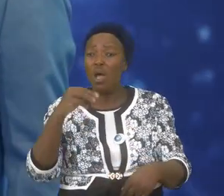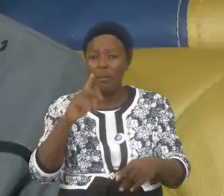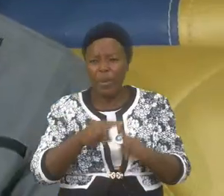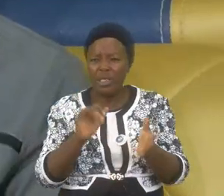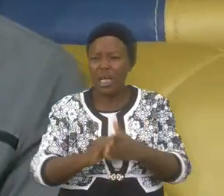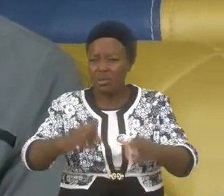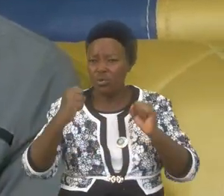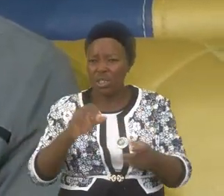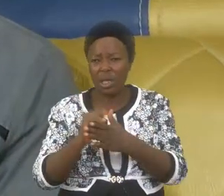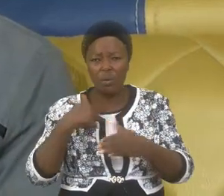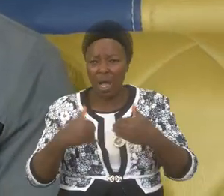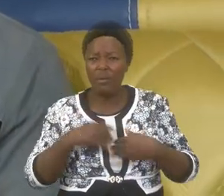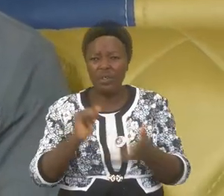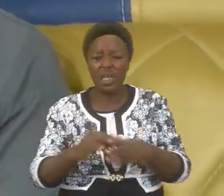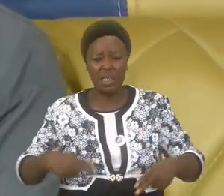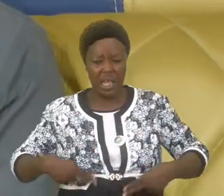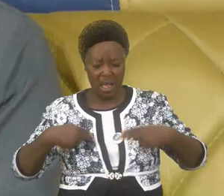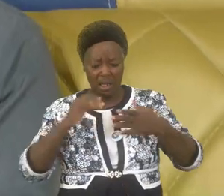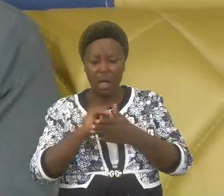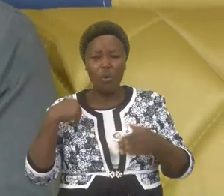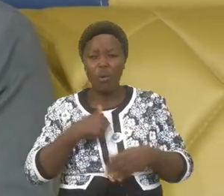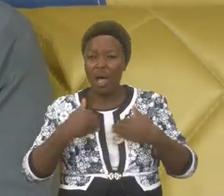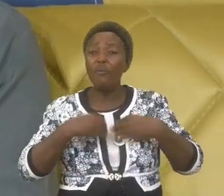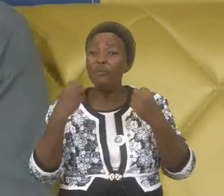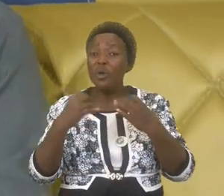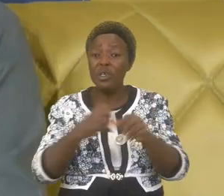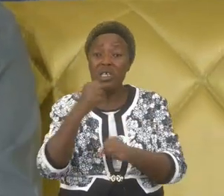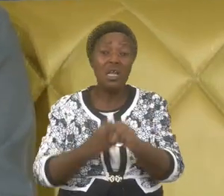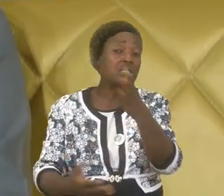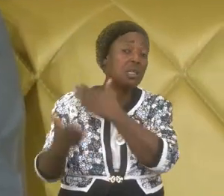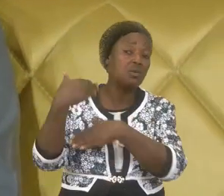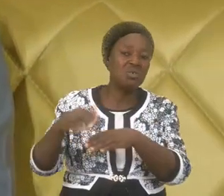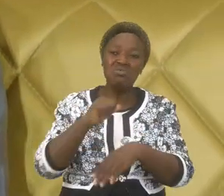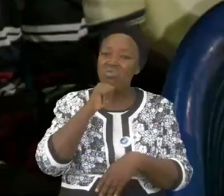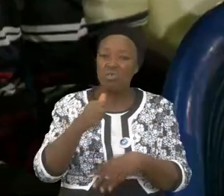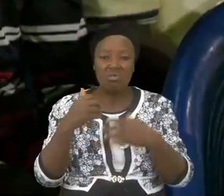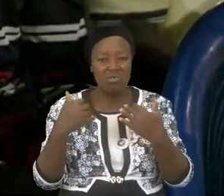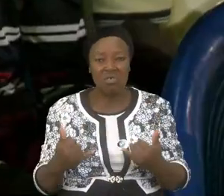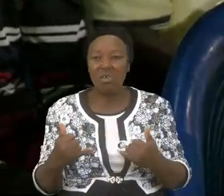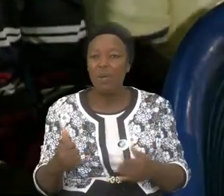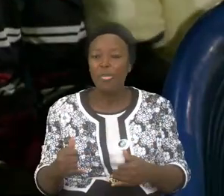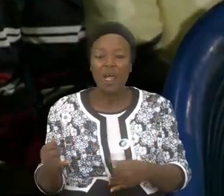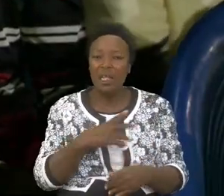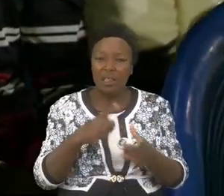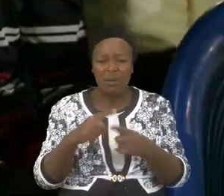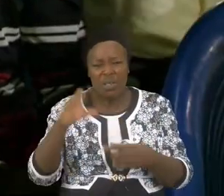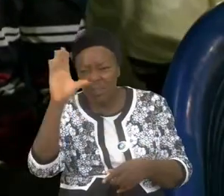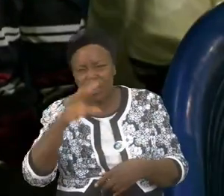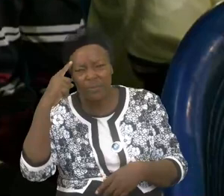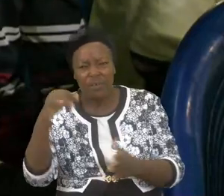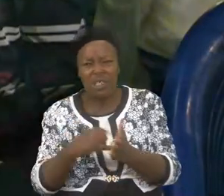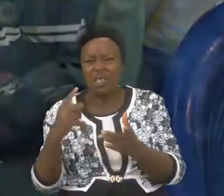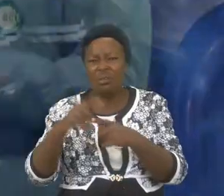years ago, it's now gone. And we're searching for it. And we're looking for it like Nebuchadnezzar was looking for his